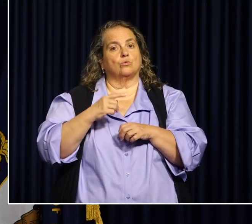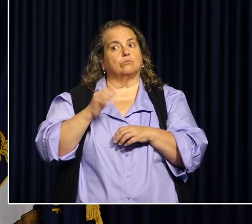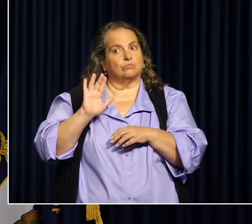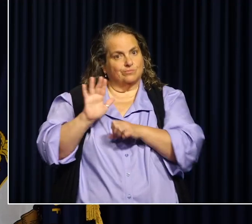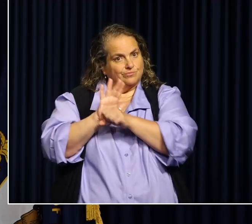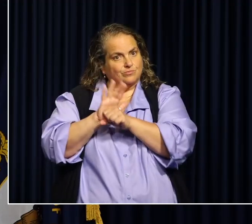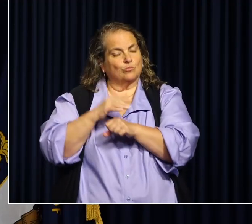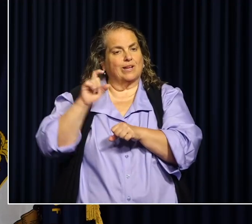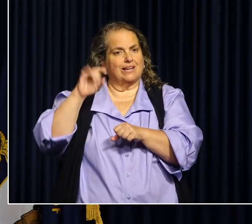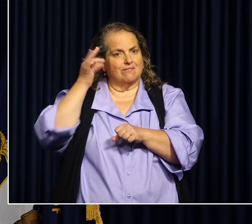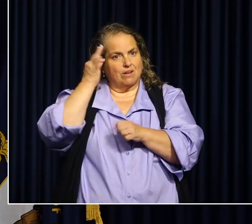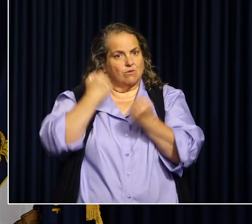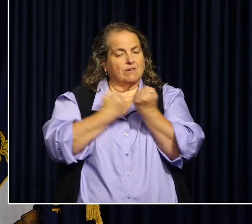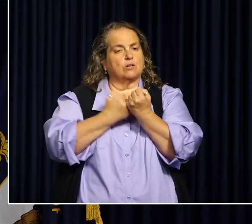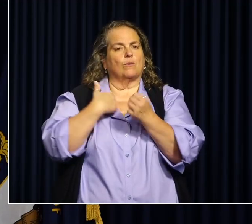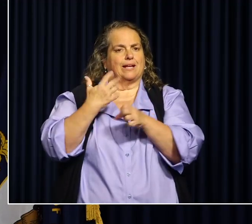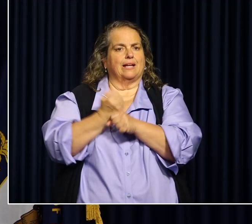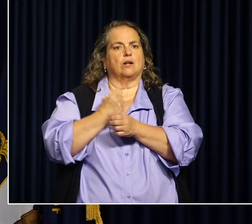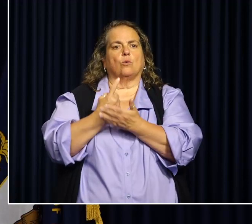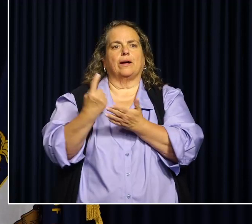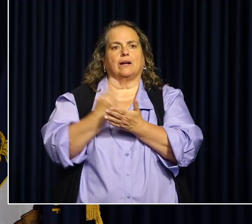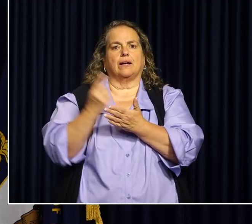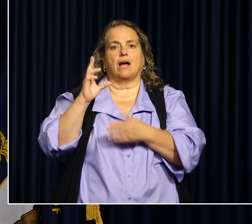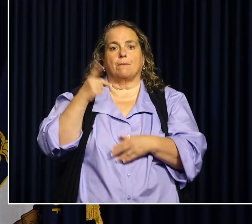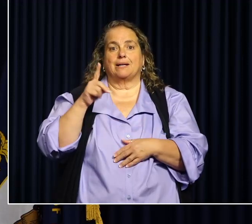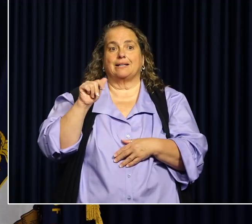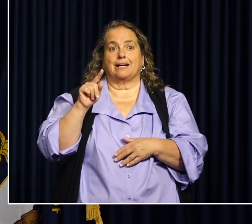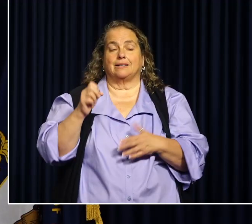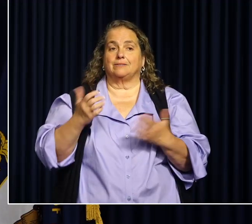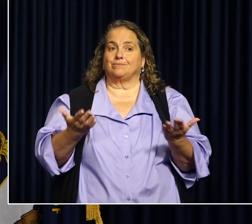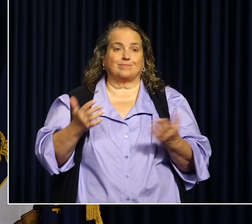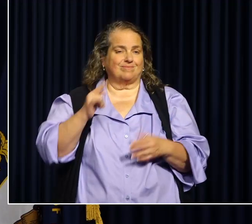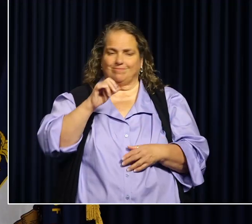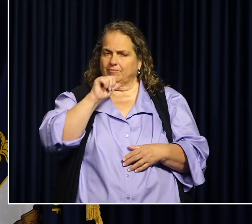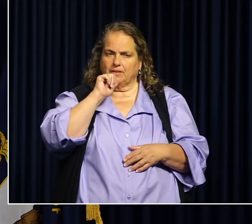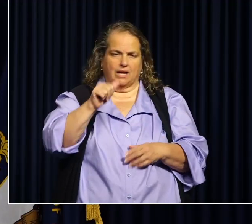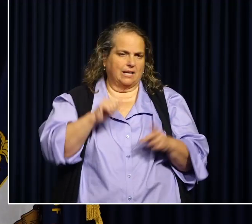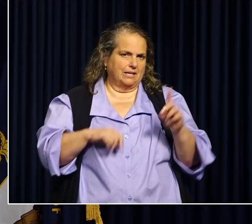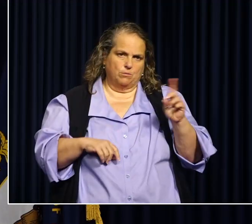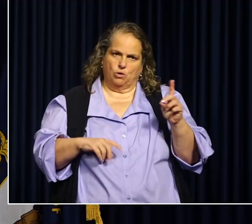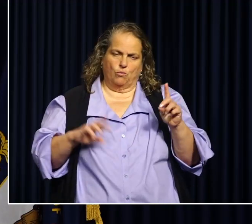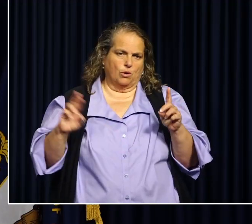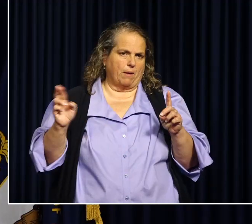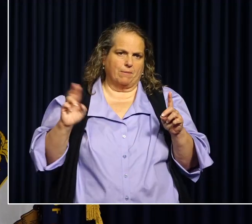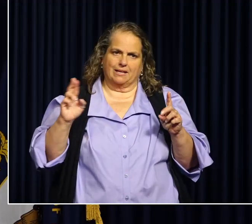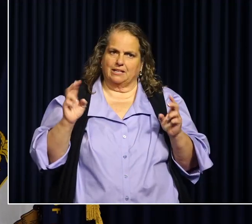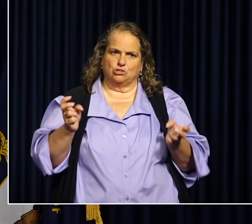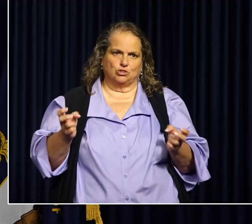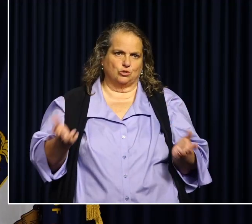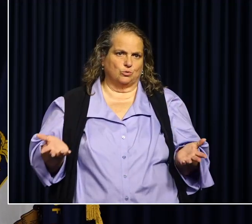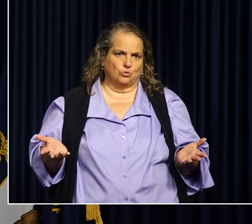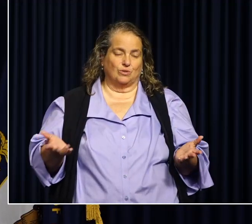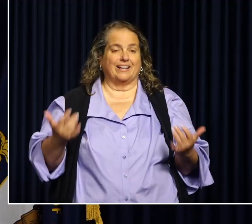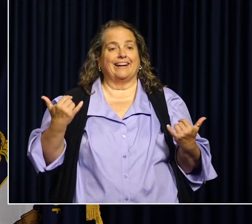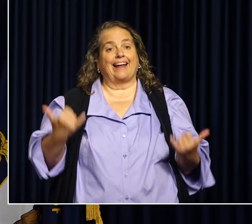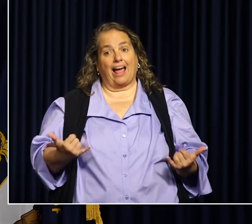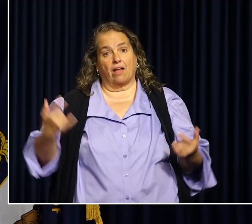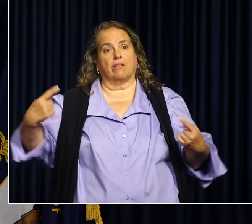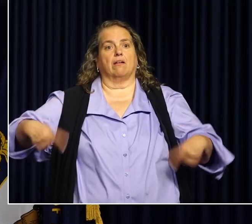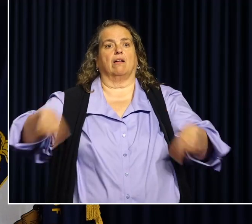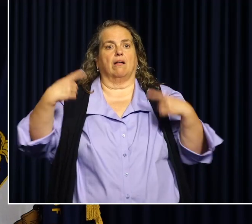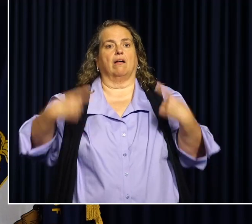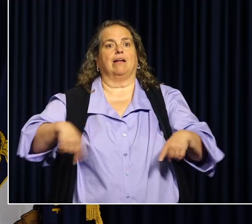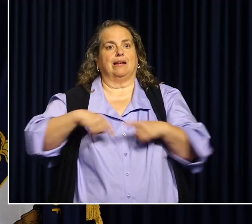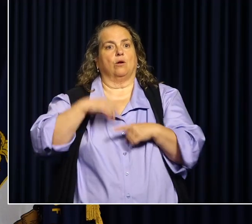update on that, and it's not a Democrat or Republican issue, even though that's now how it's being fought